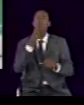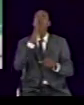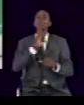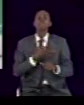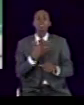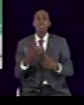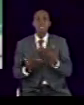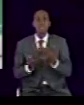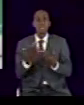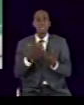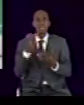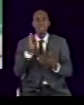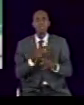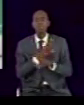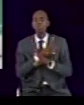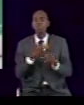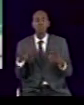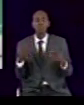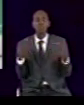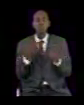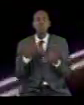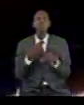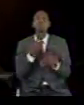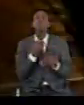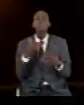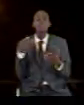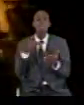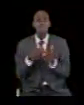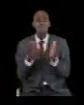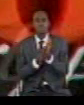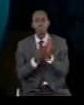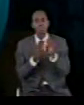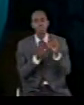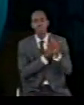no inflammation of tonsils again. Praise the Lord.